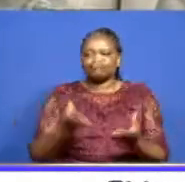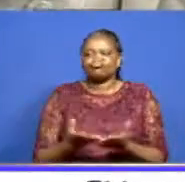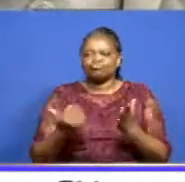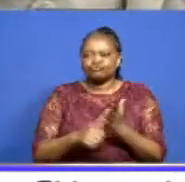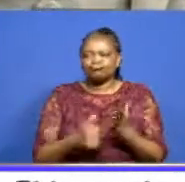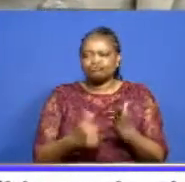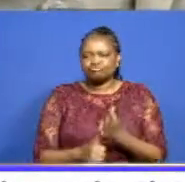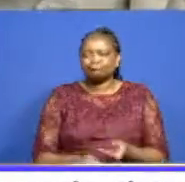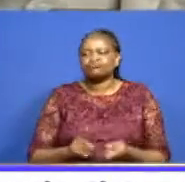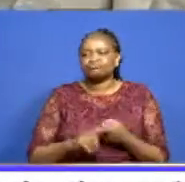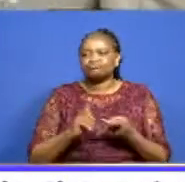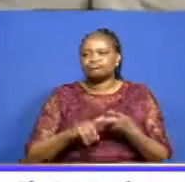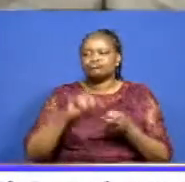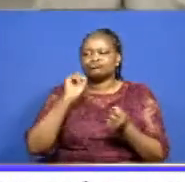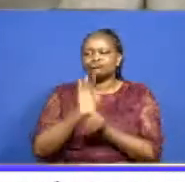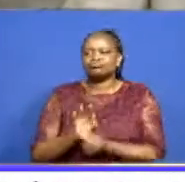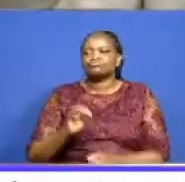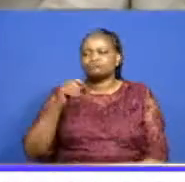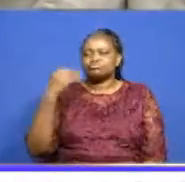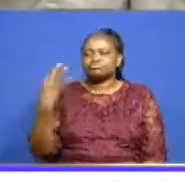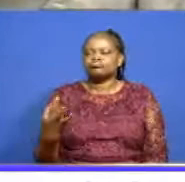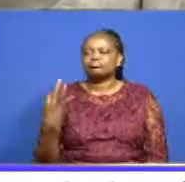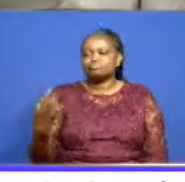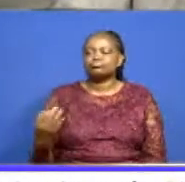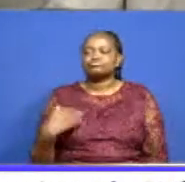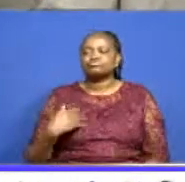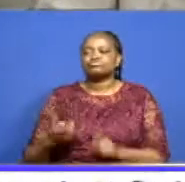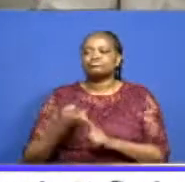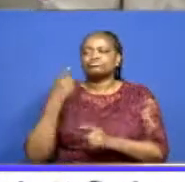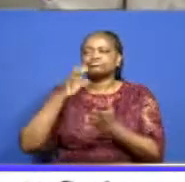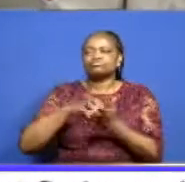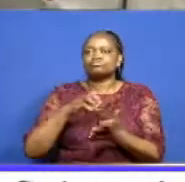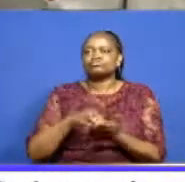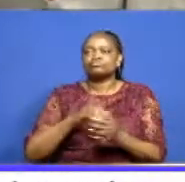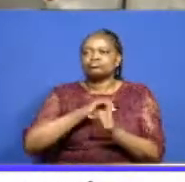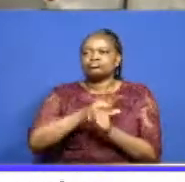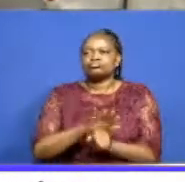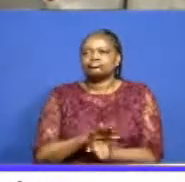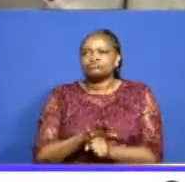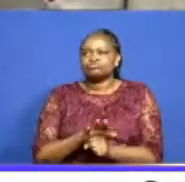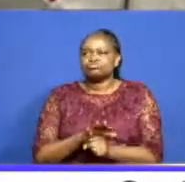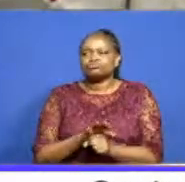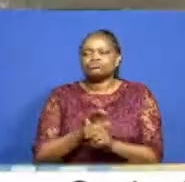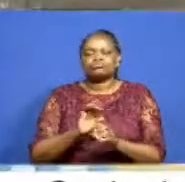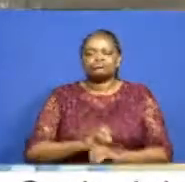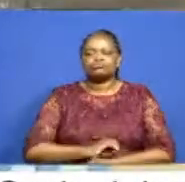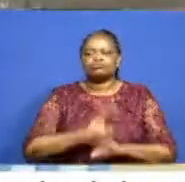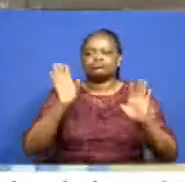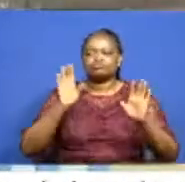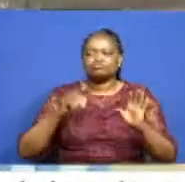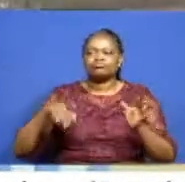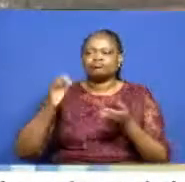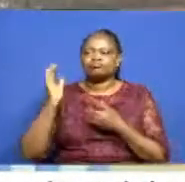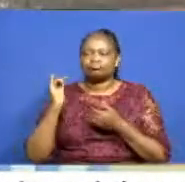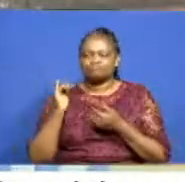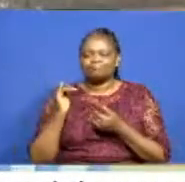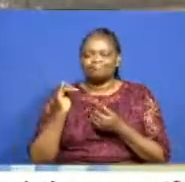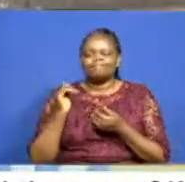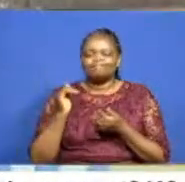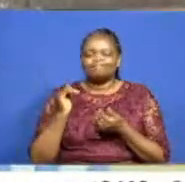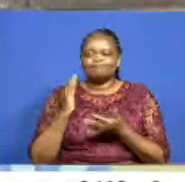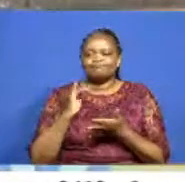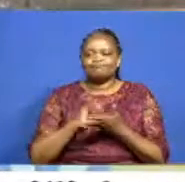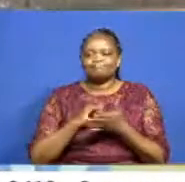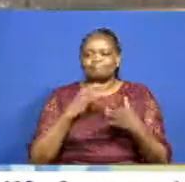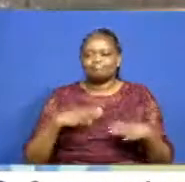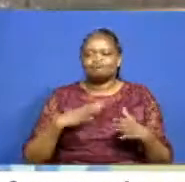on the 13th of March, in our country, we recorded the first case of COVID-19. Of course, obviously, as expected, that caused a lot of anxiety. A lot